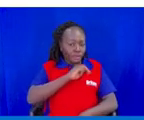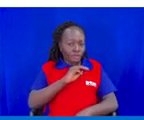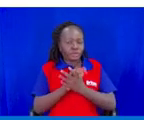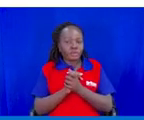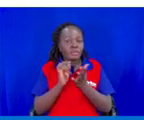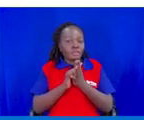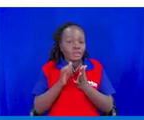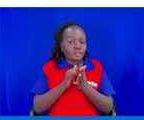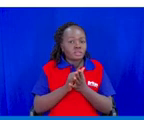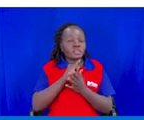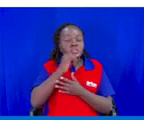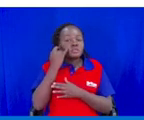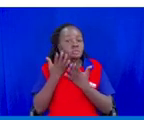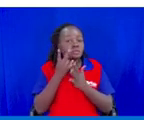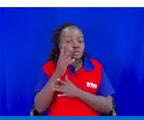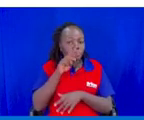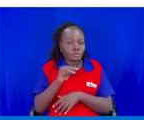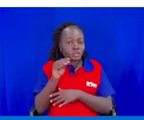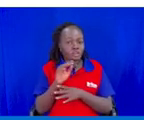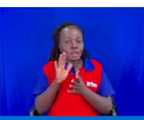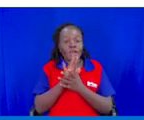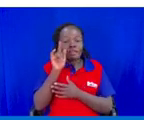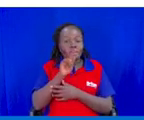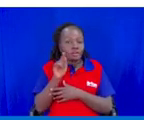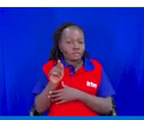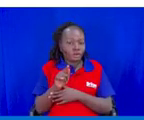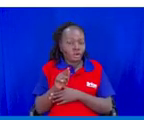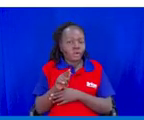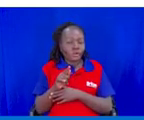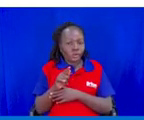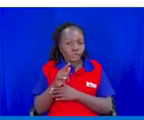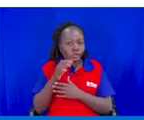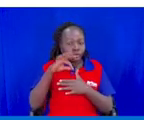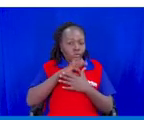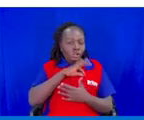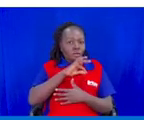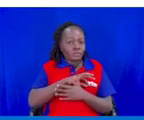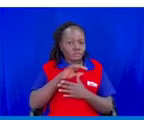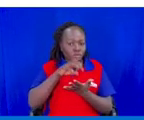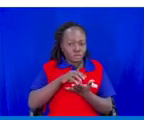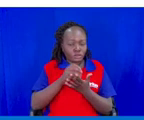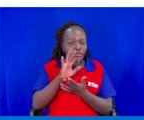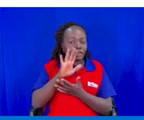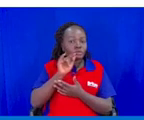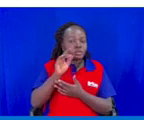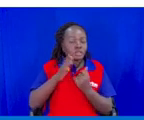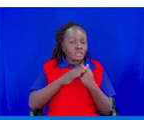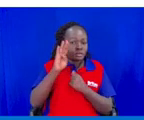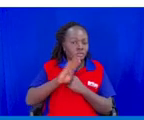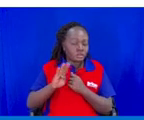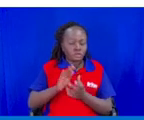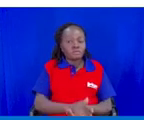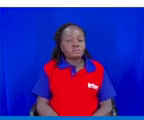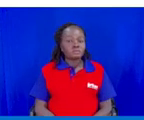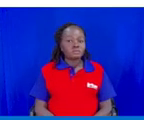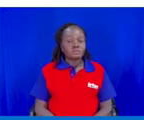expense for the year was around 2 million, and therefore a loss, a profit position of about 5.8 million.